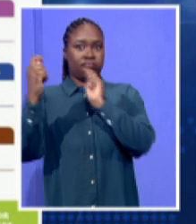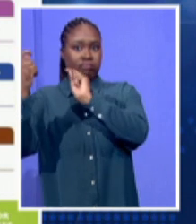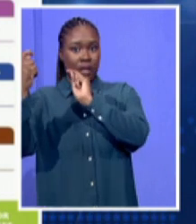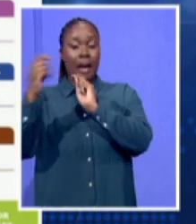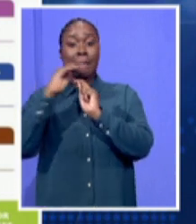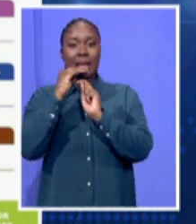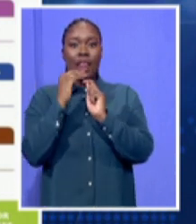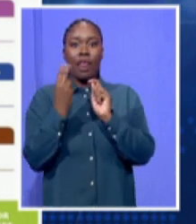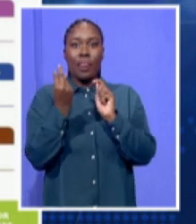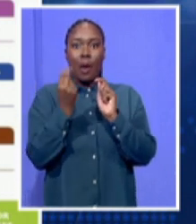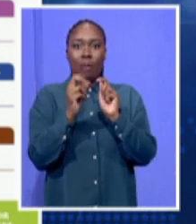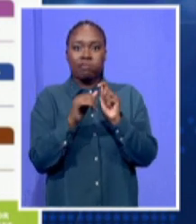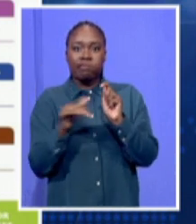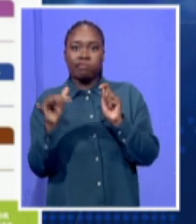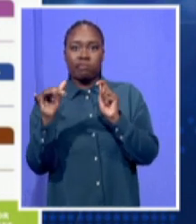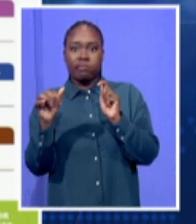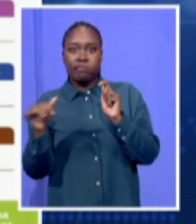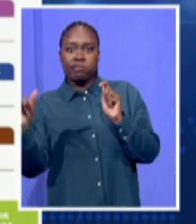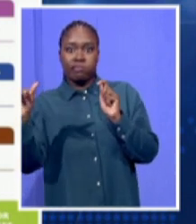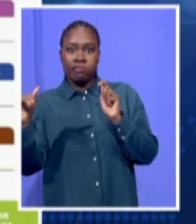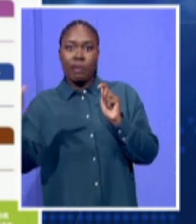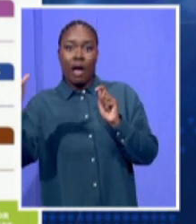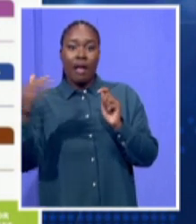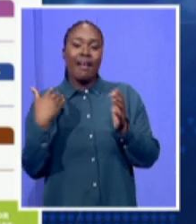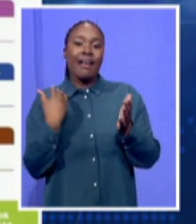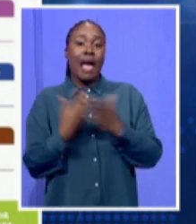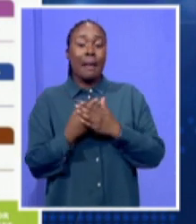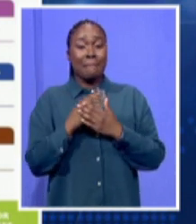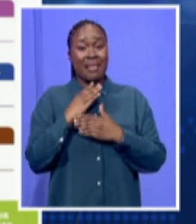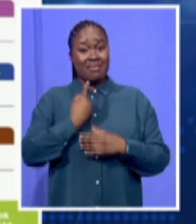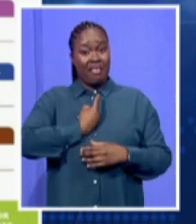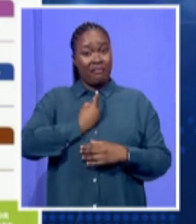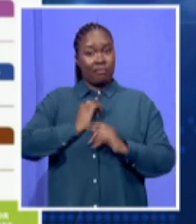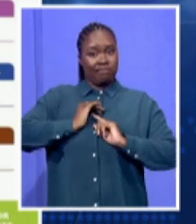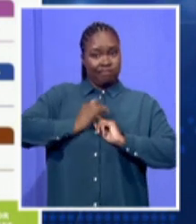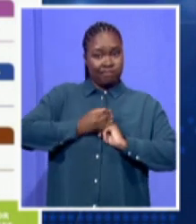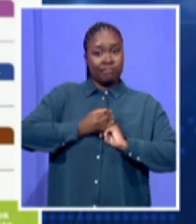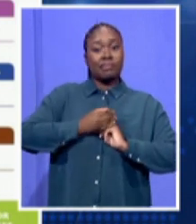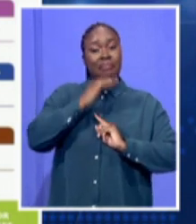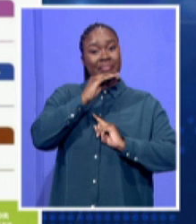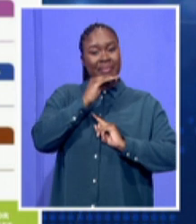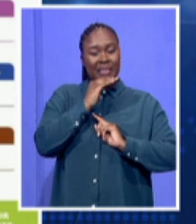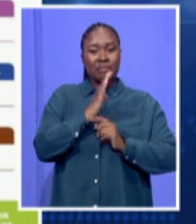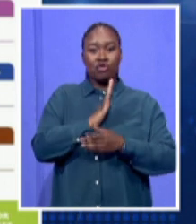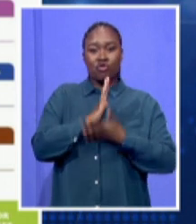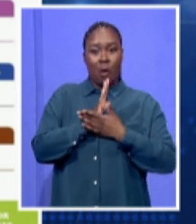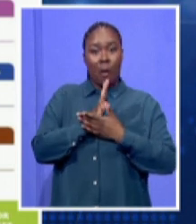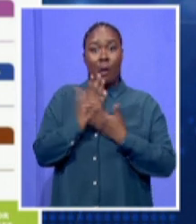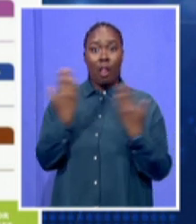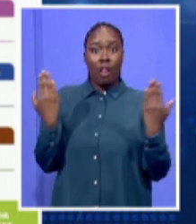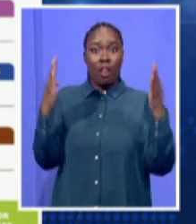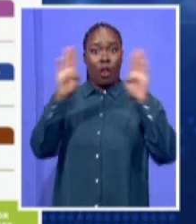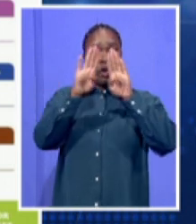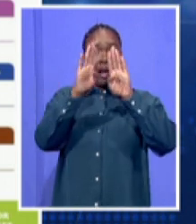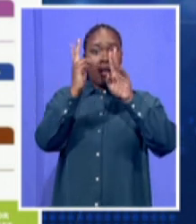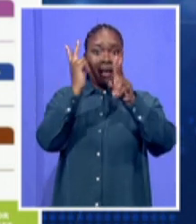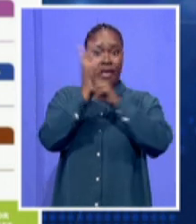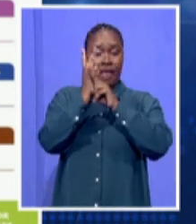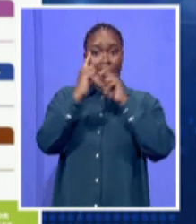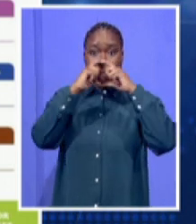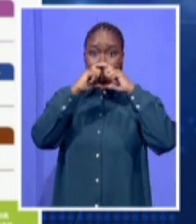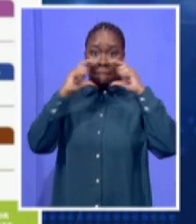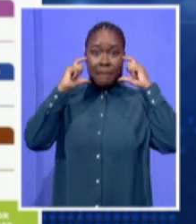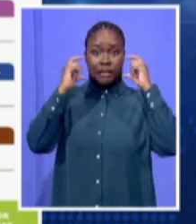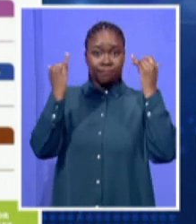differently. So we need to protect ourselves as much as possible. We do not want to go back to lockdowns and mask wearing and all of